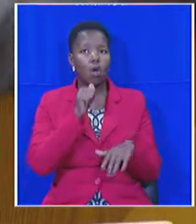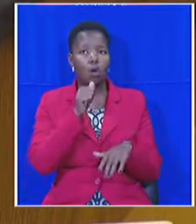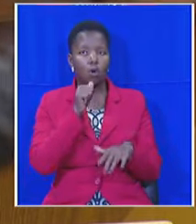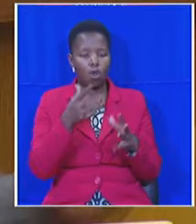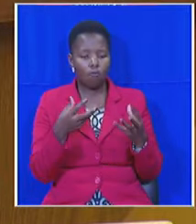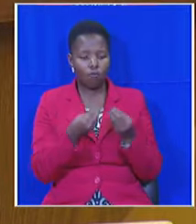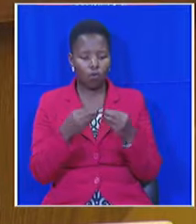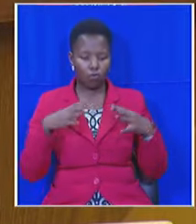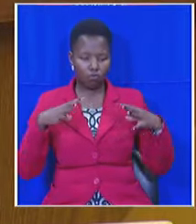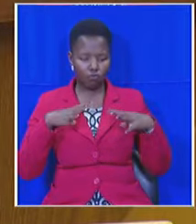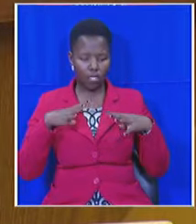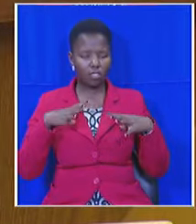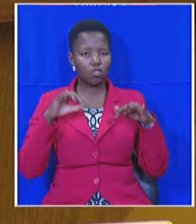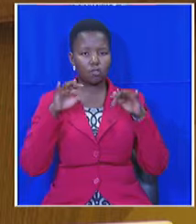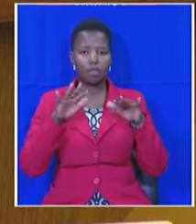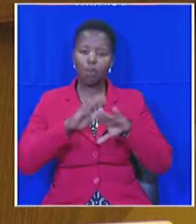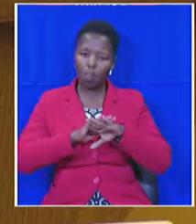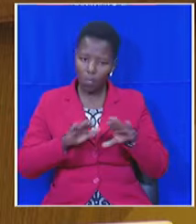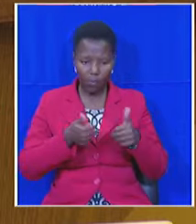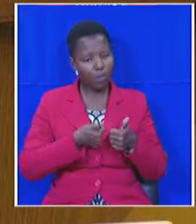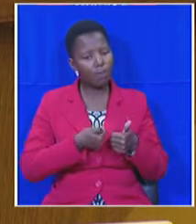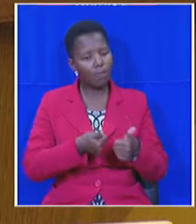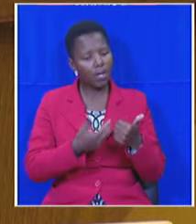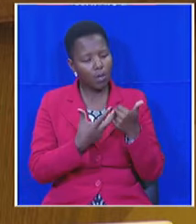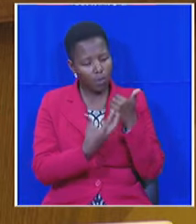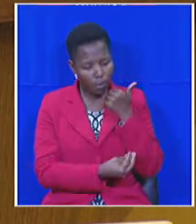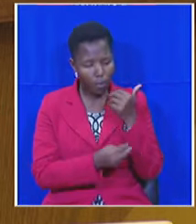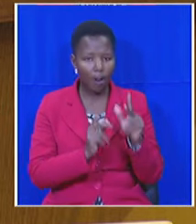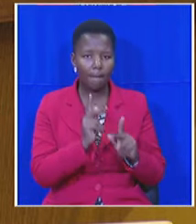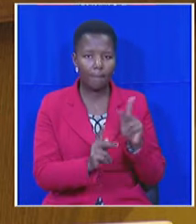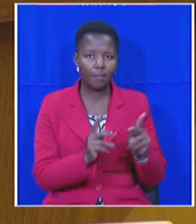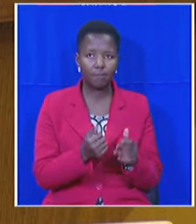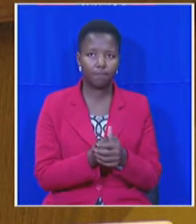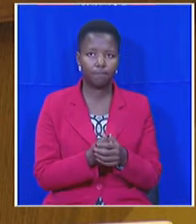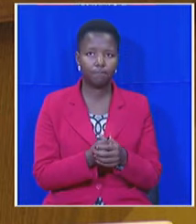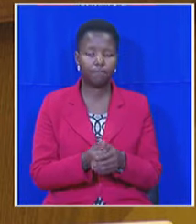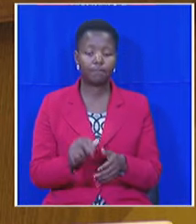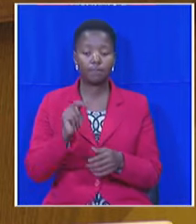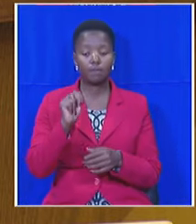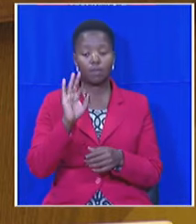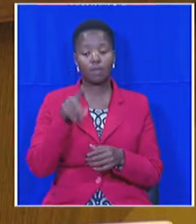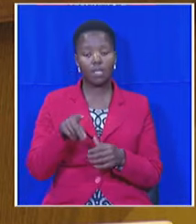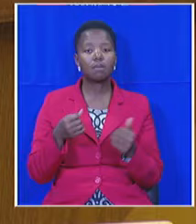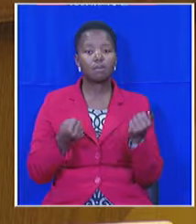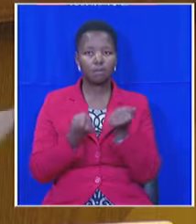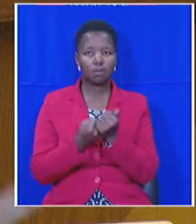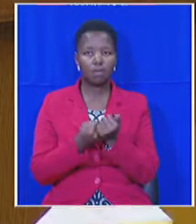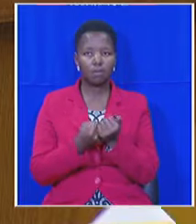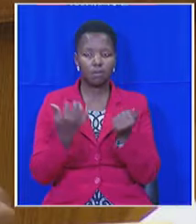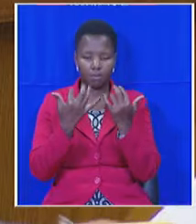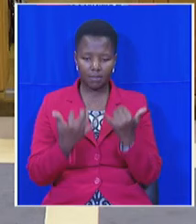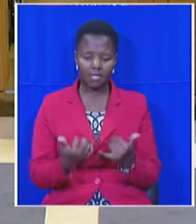few rich and elite. It must be returned to the poorest of the poor. The National Freedom Party will support this budget. Thank you